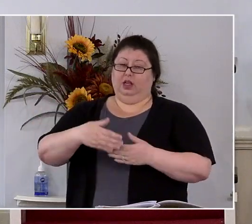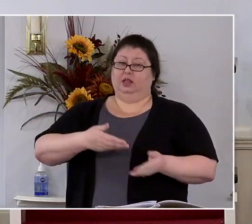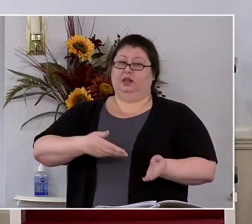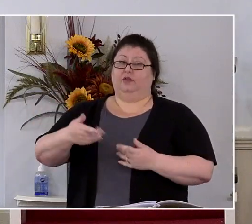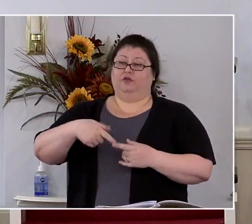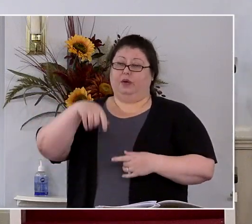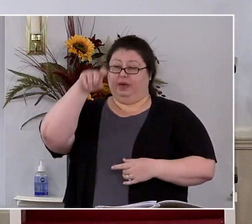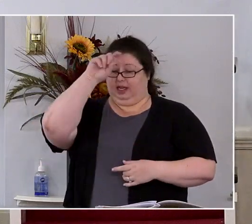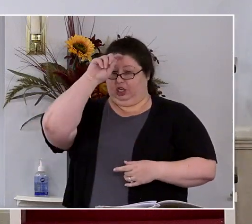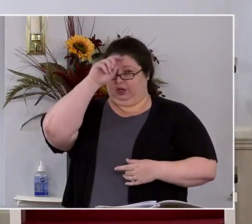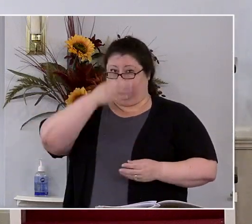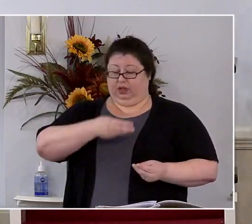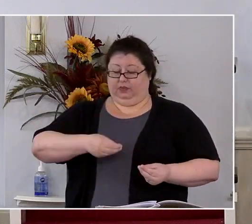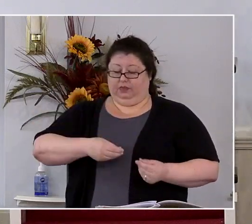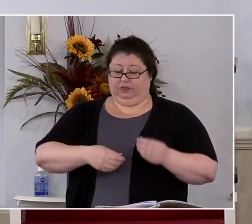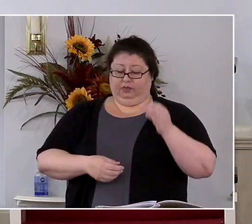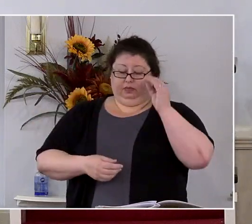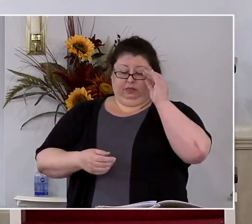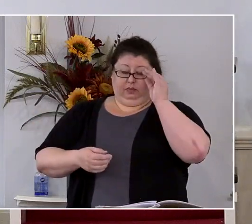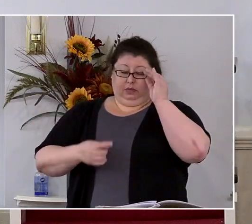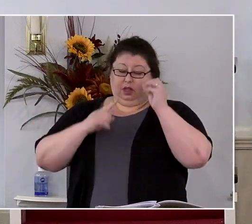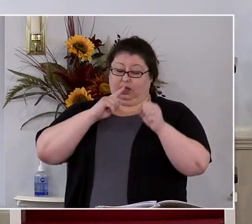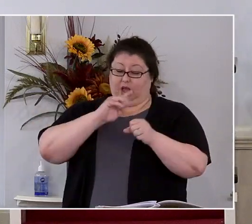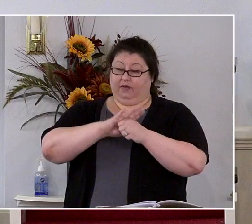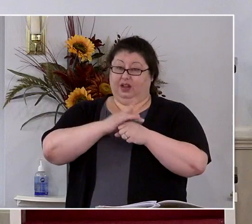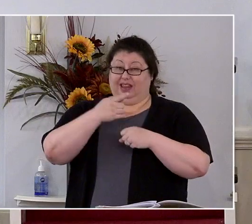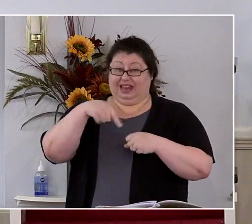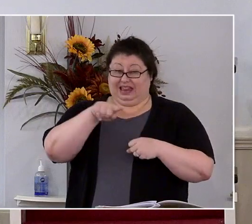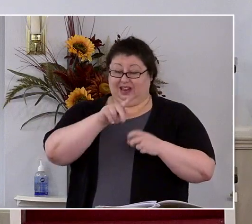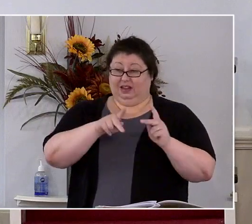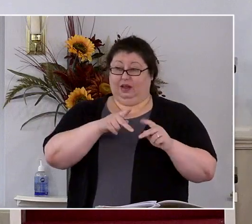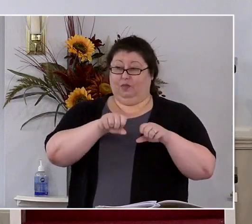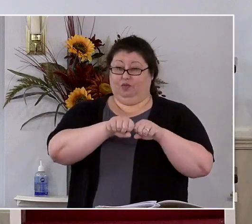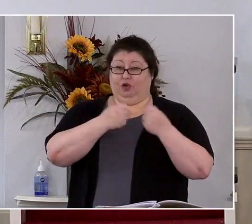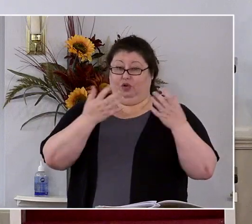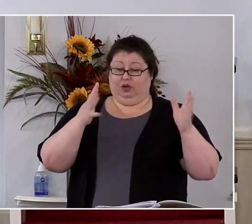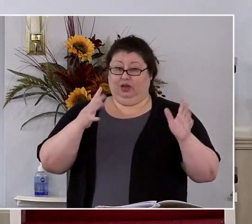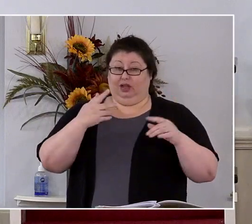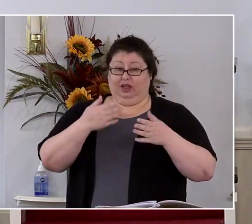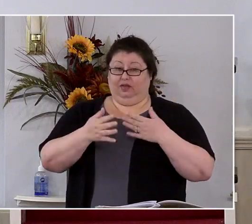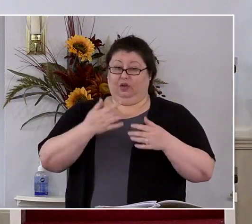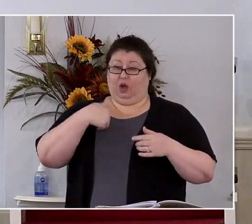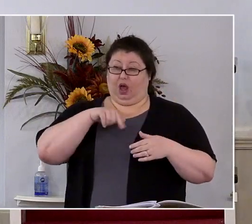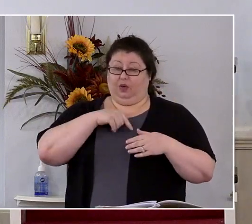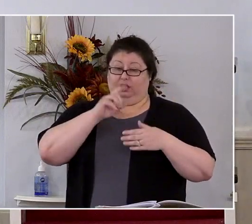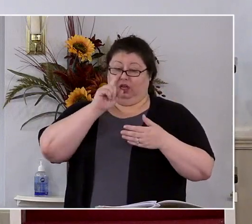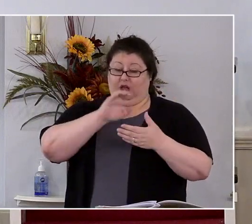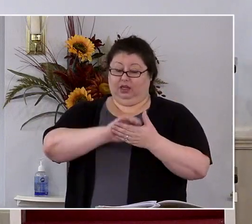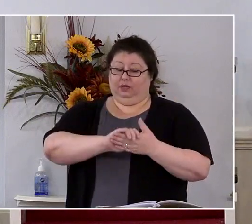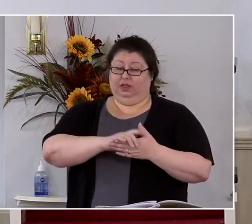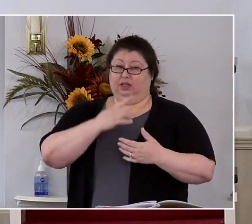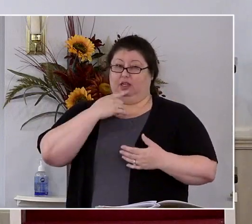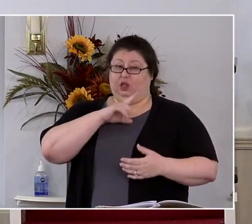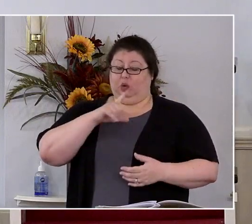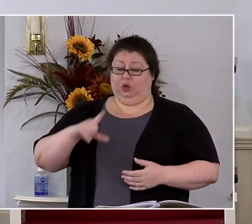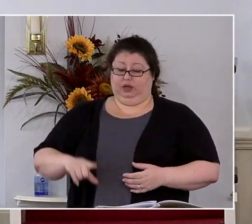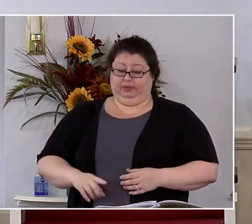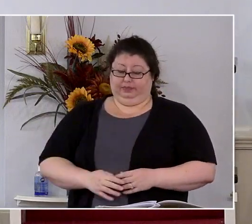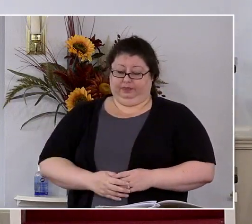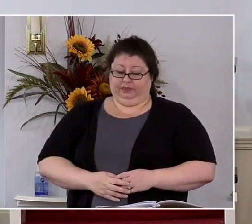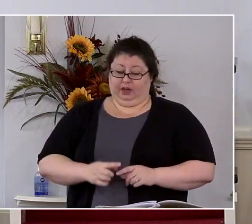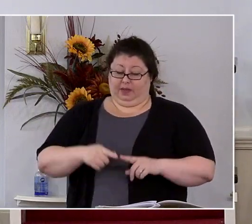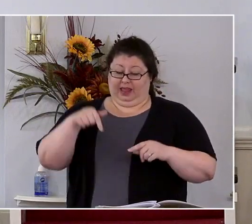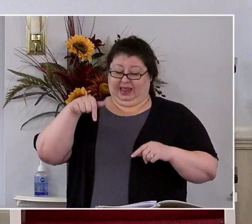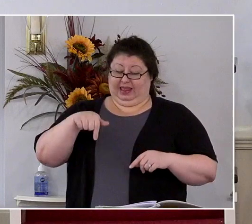of the land of Egypt, a covenant that they broke, though I was their husband, says the Lord.